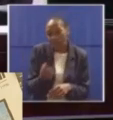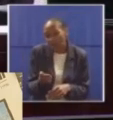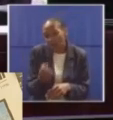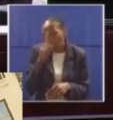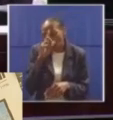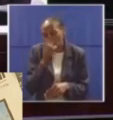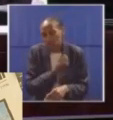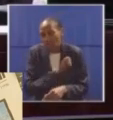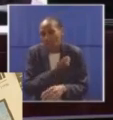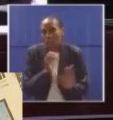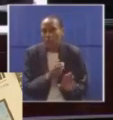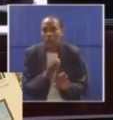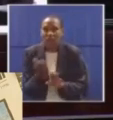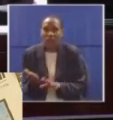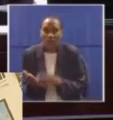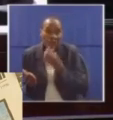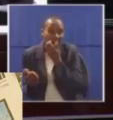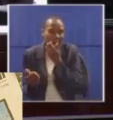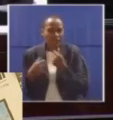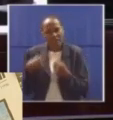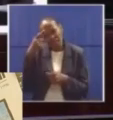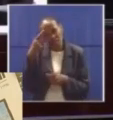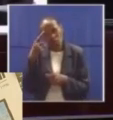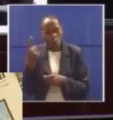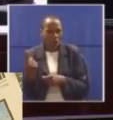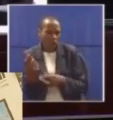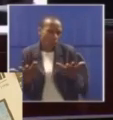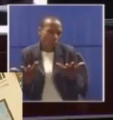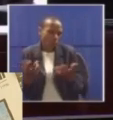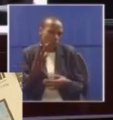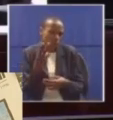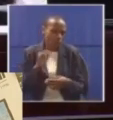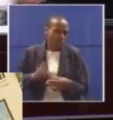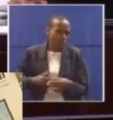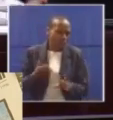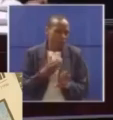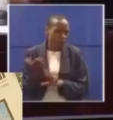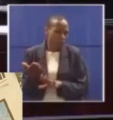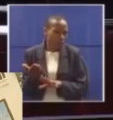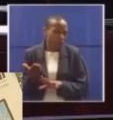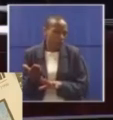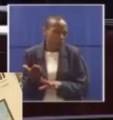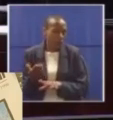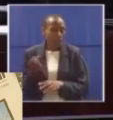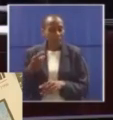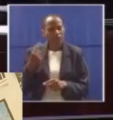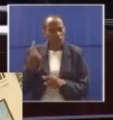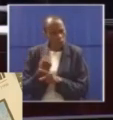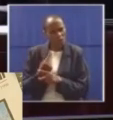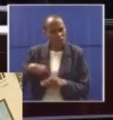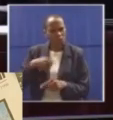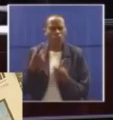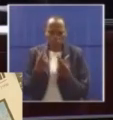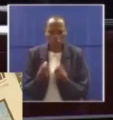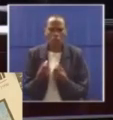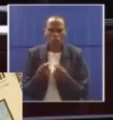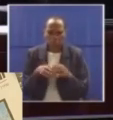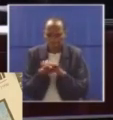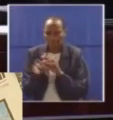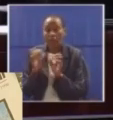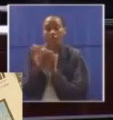mostly been killed. I think there was one or two women, but we do offer our condolences and our thank